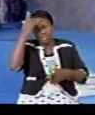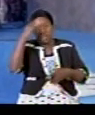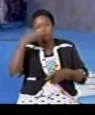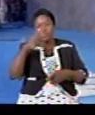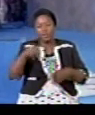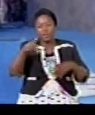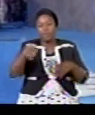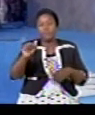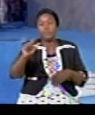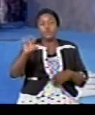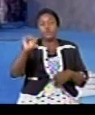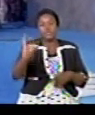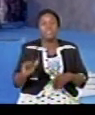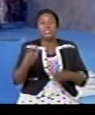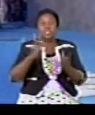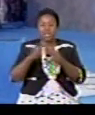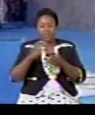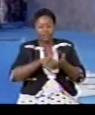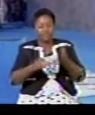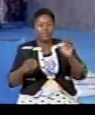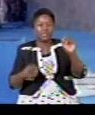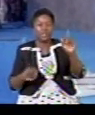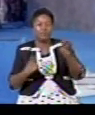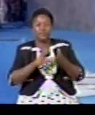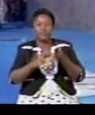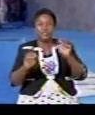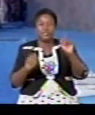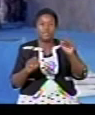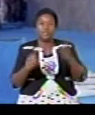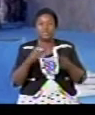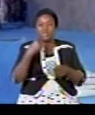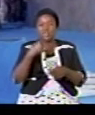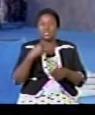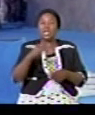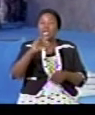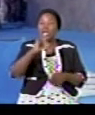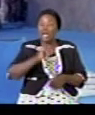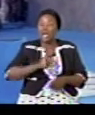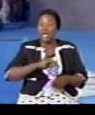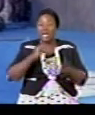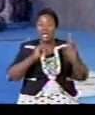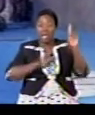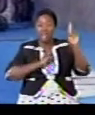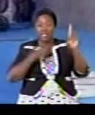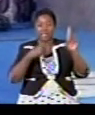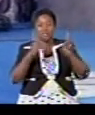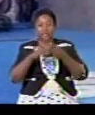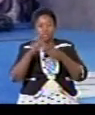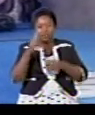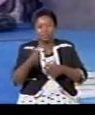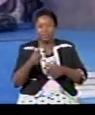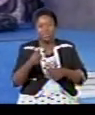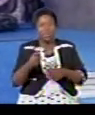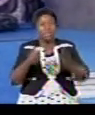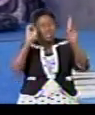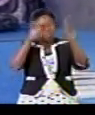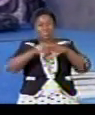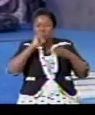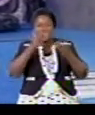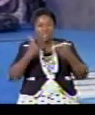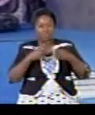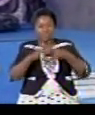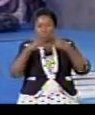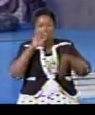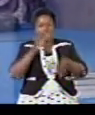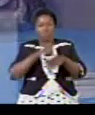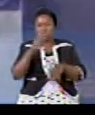palsy, look at verse 11. In verse 11, I say unto thee, He doesn't have to come and touch you. He